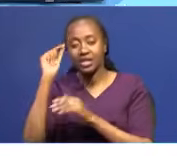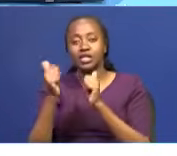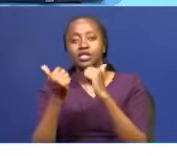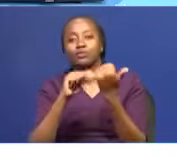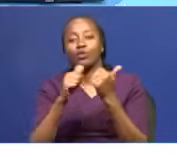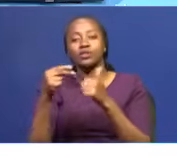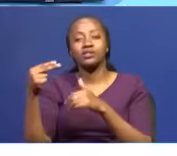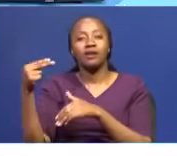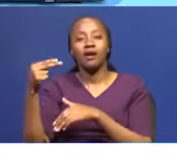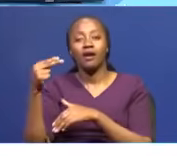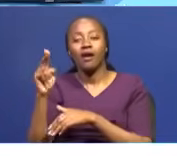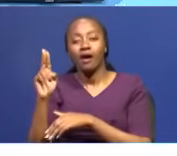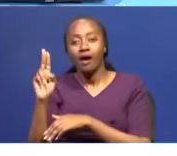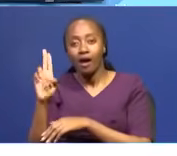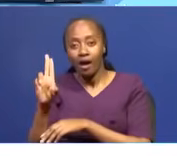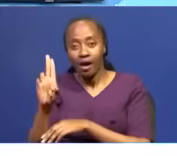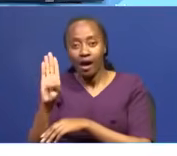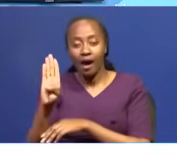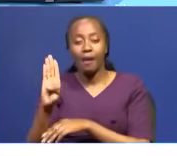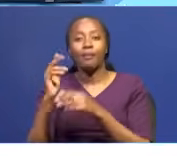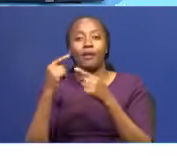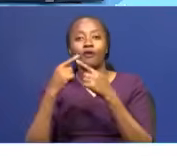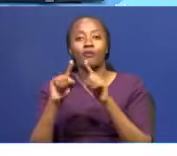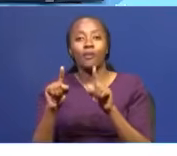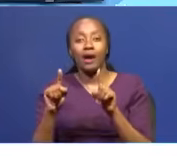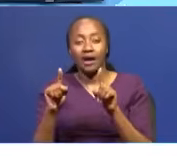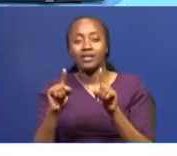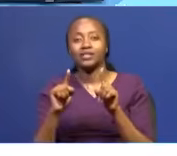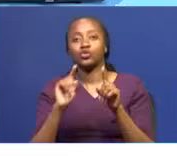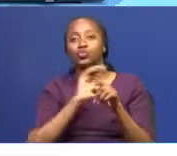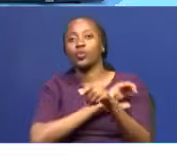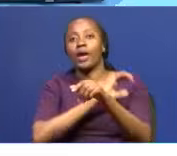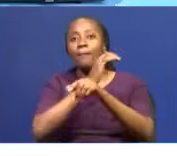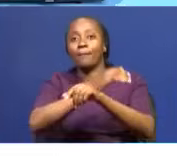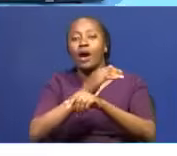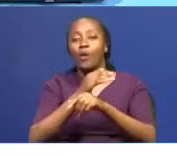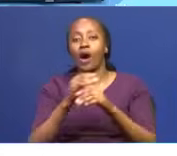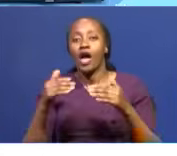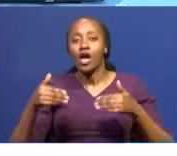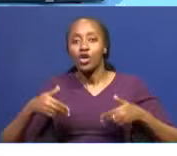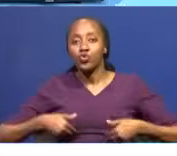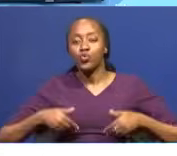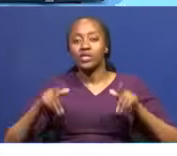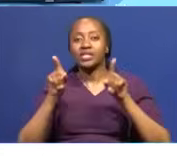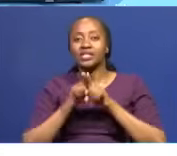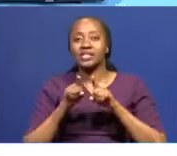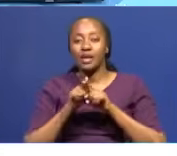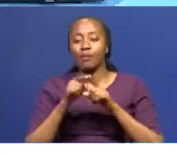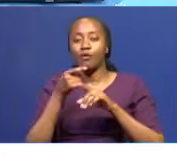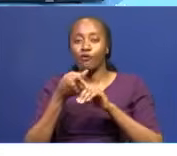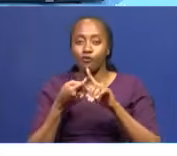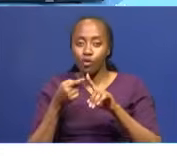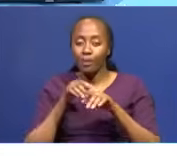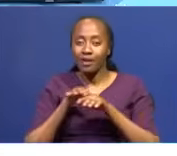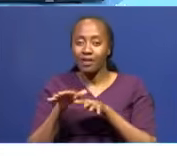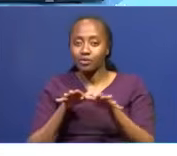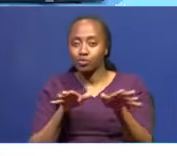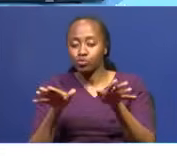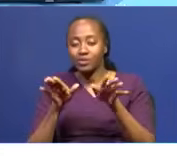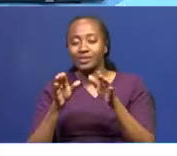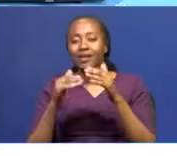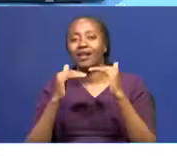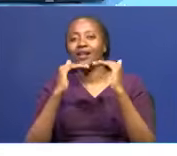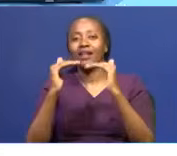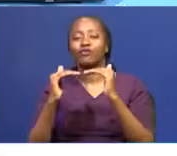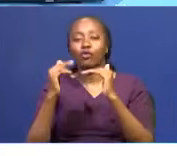spearheading sports for development and peace program to empower youth and communities from the grassroots levels and also to achieve sustainable